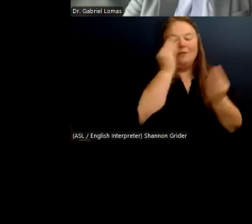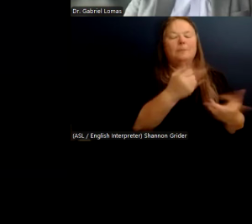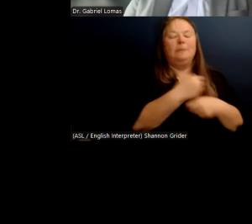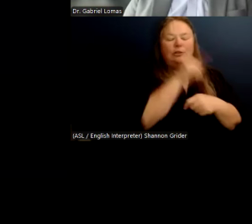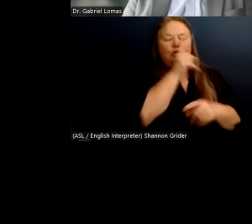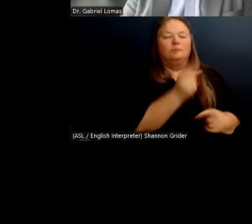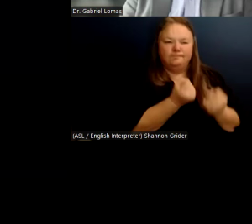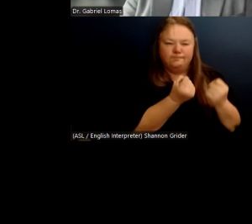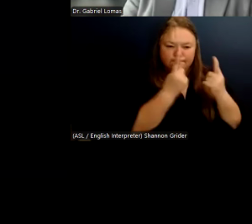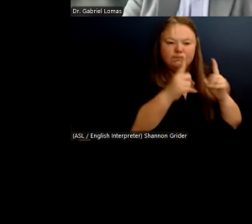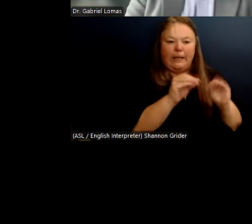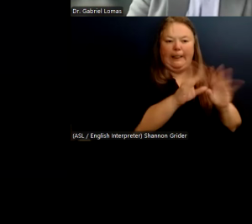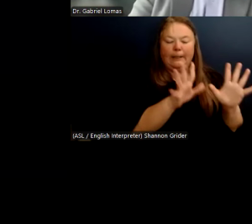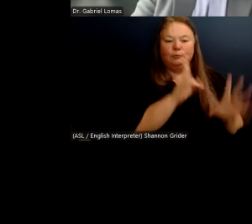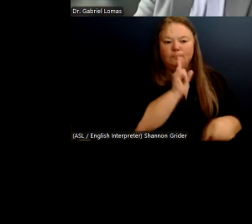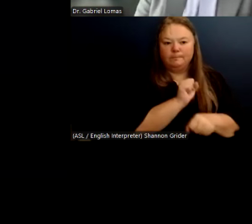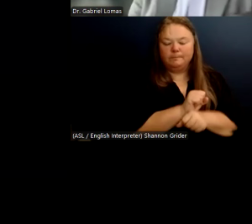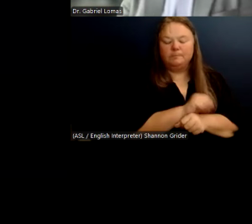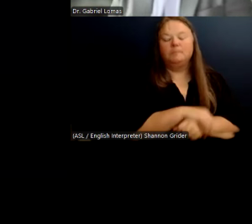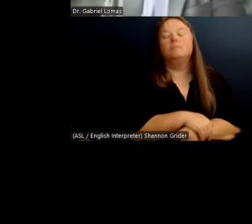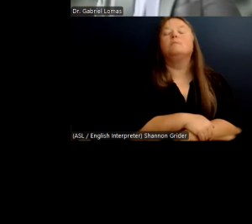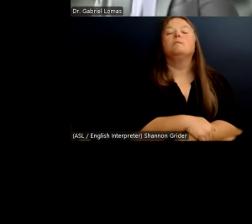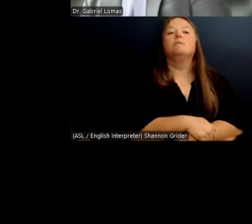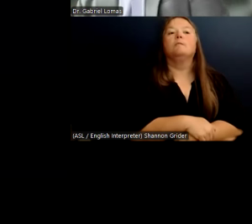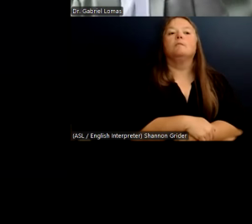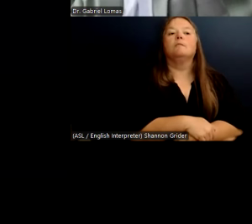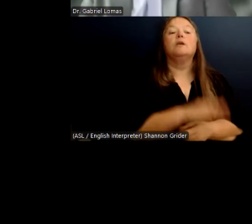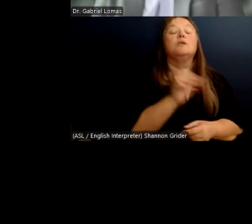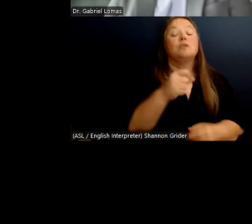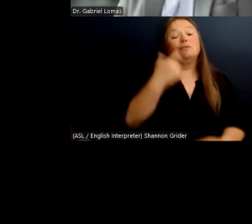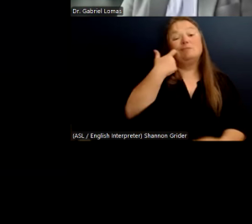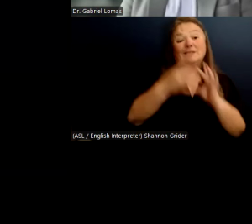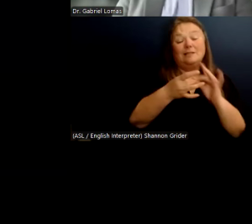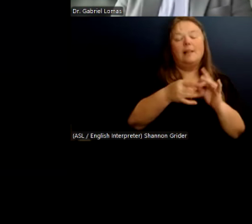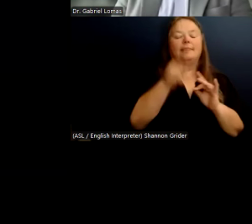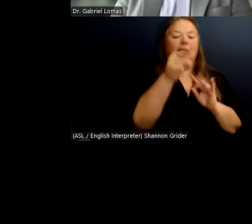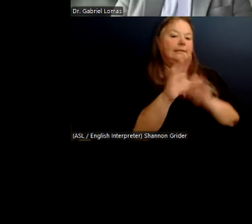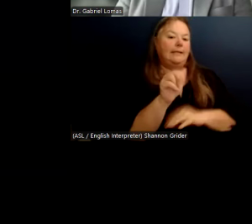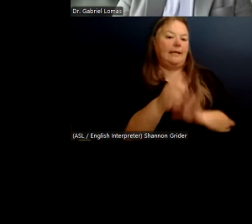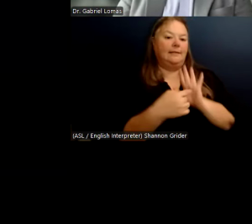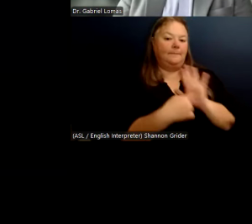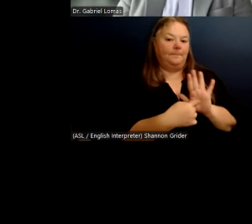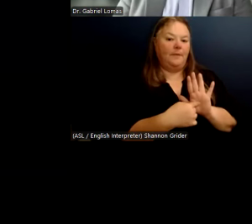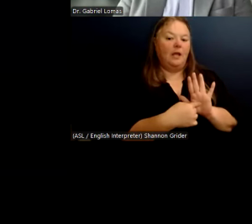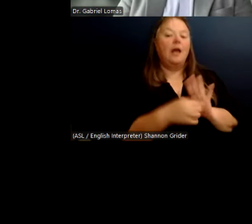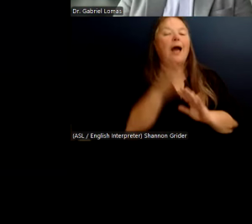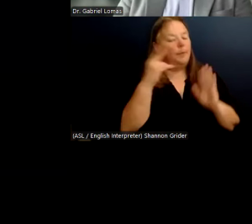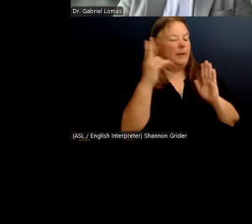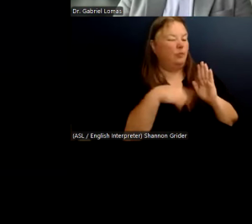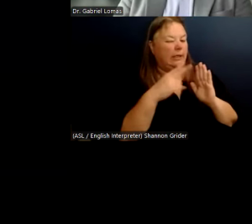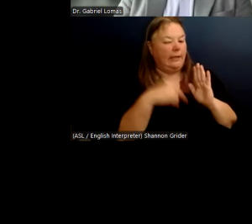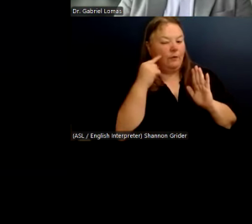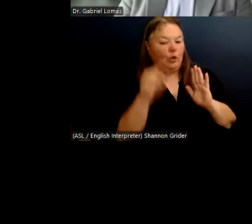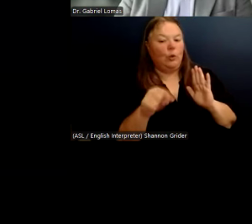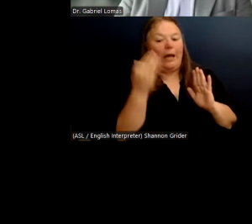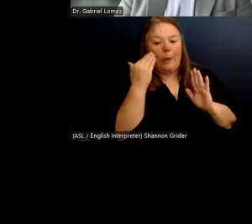Okay, so now here's a case that kind of illustrates what I was just talking about. So I apologize for reading that out loud too, but I think it'll help us if